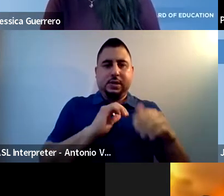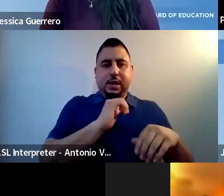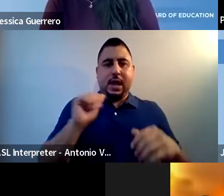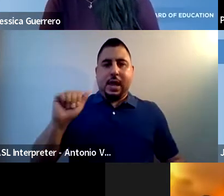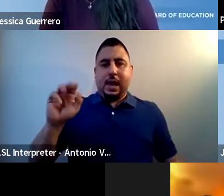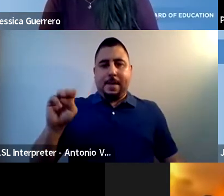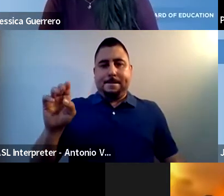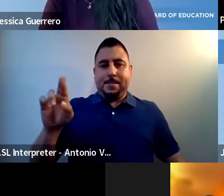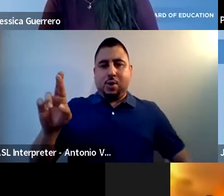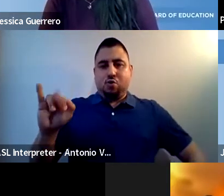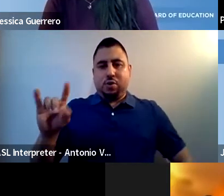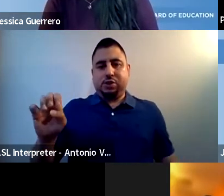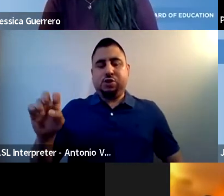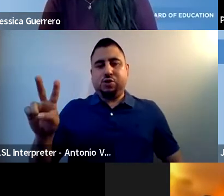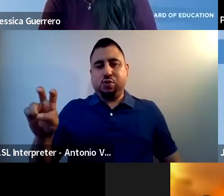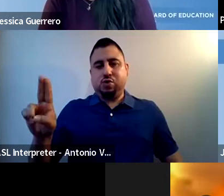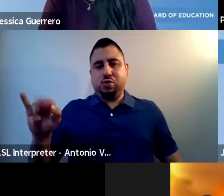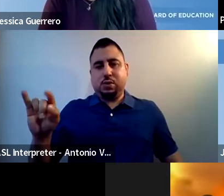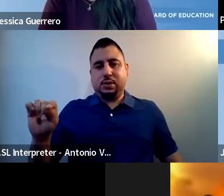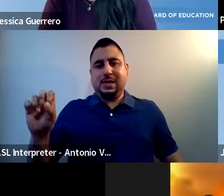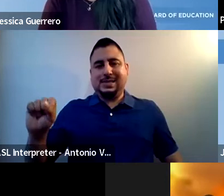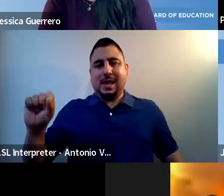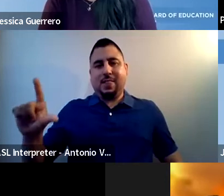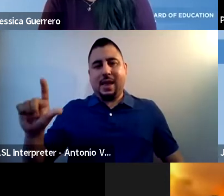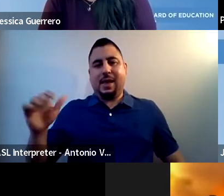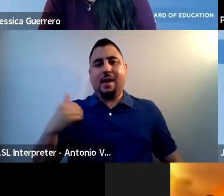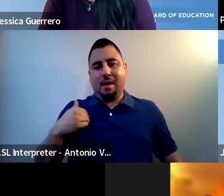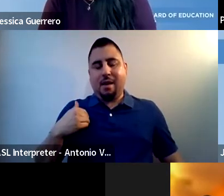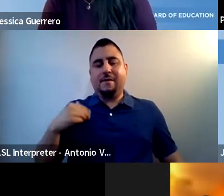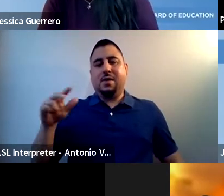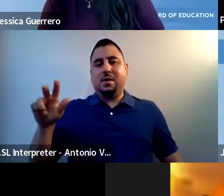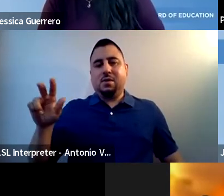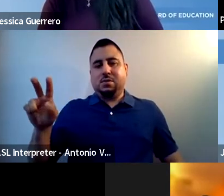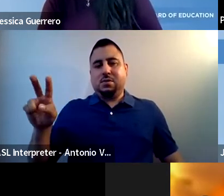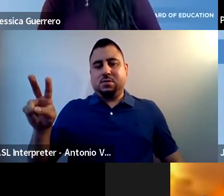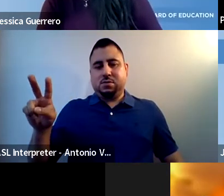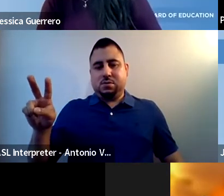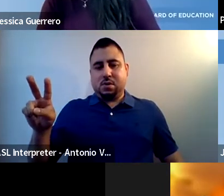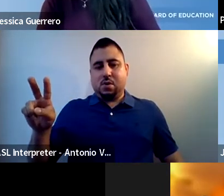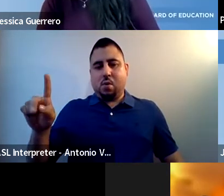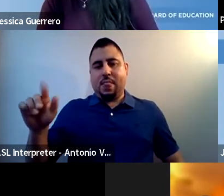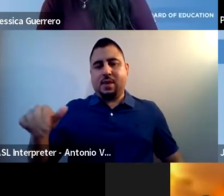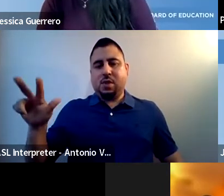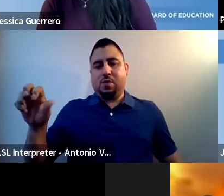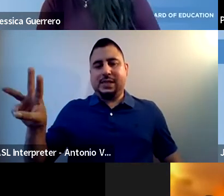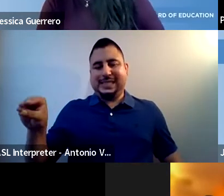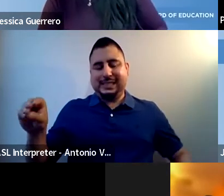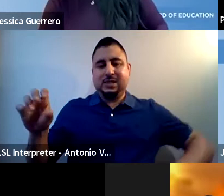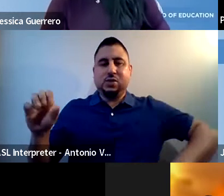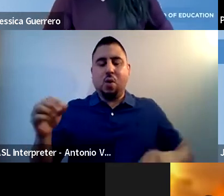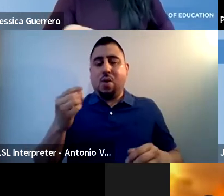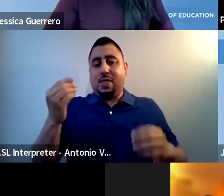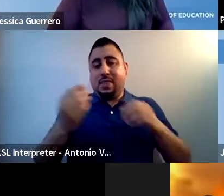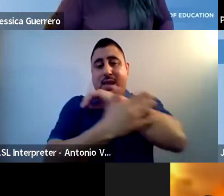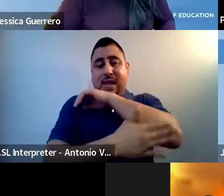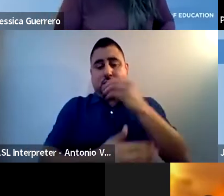has 200 units. South Lake has 1360 units. From what we're being told by the county is